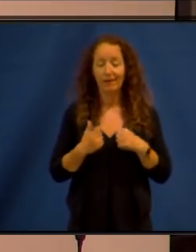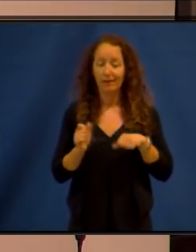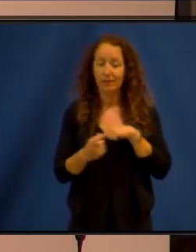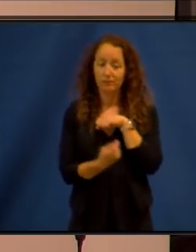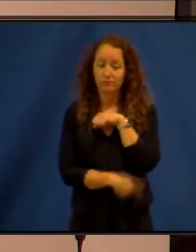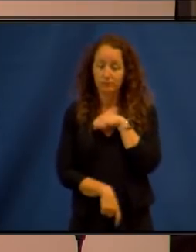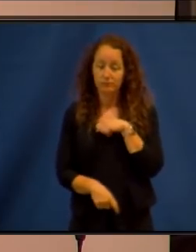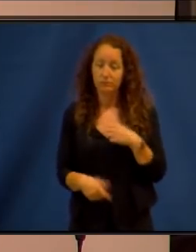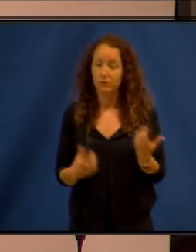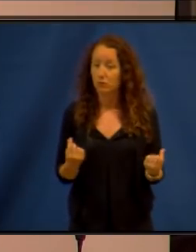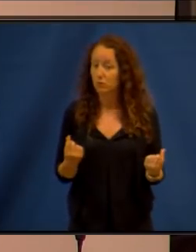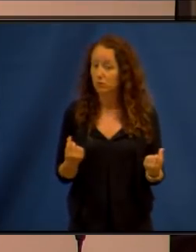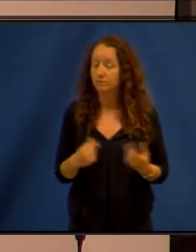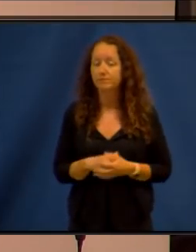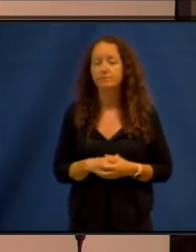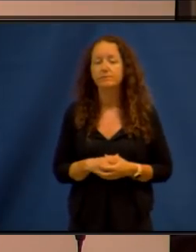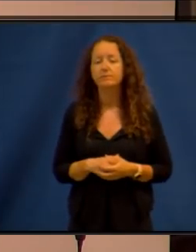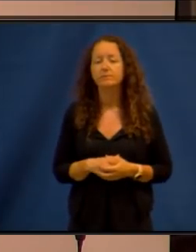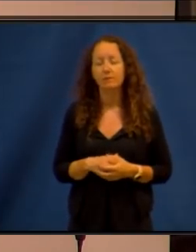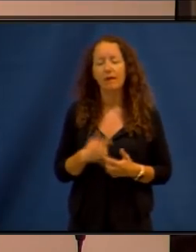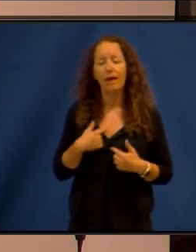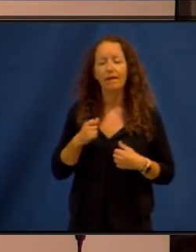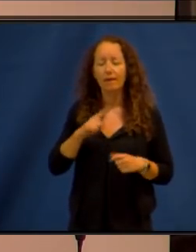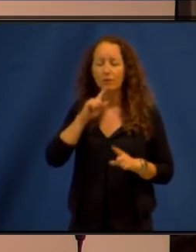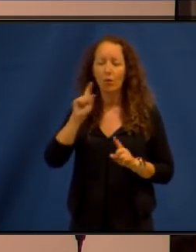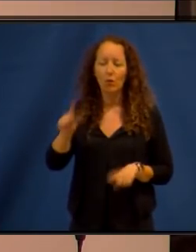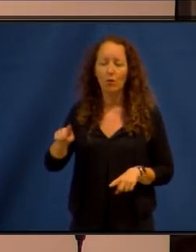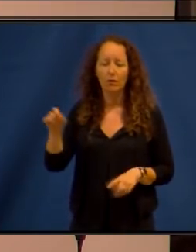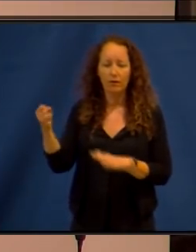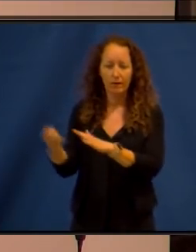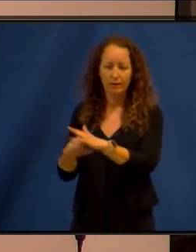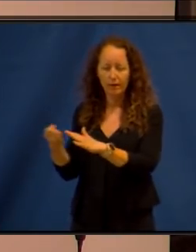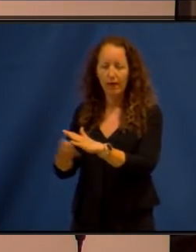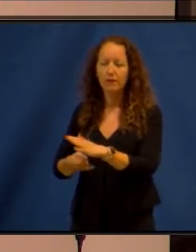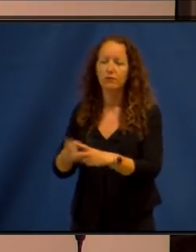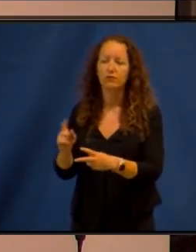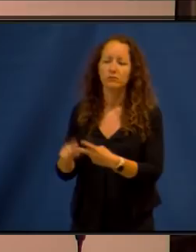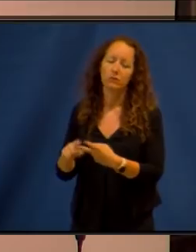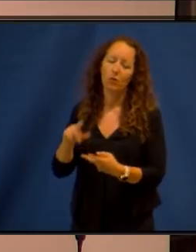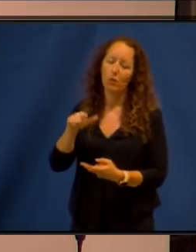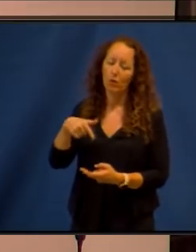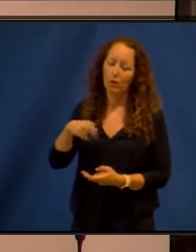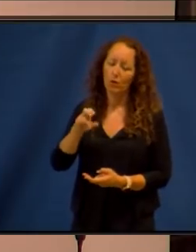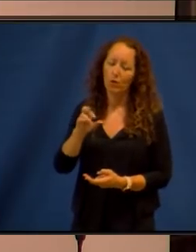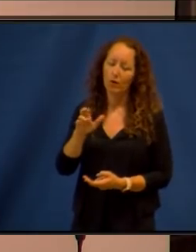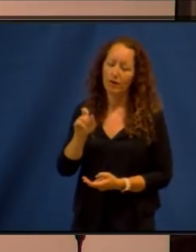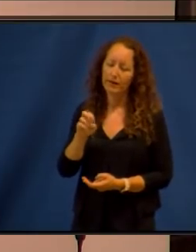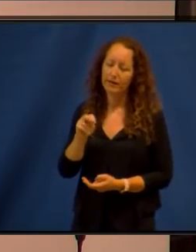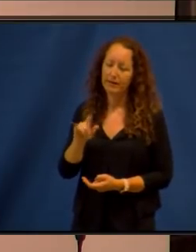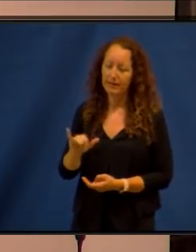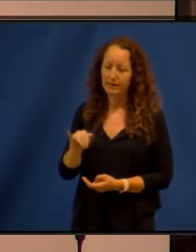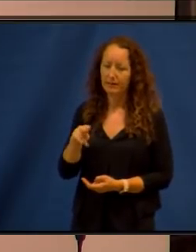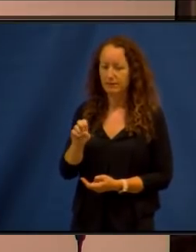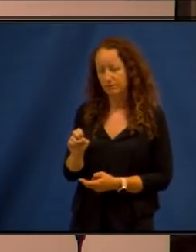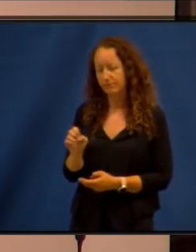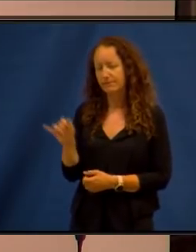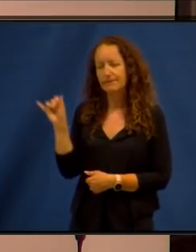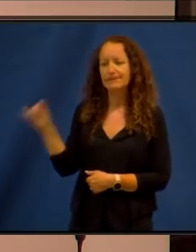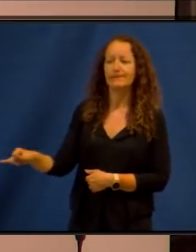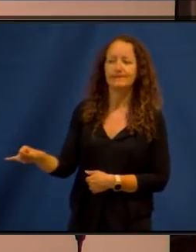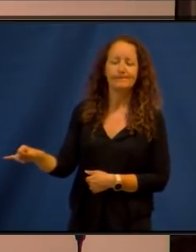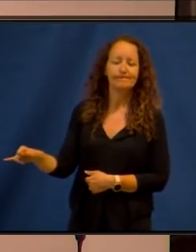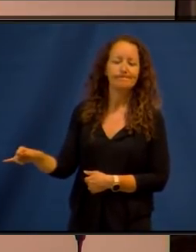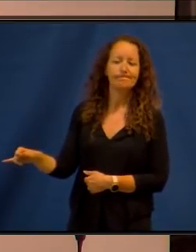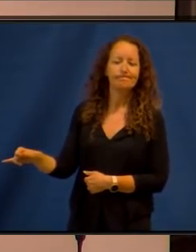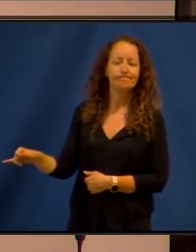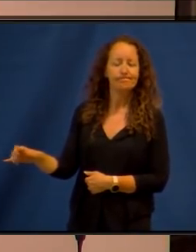I can issue an order of isolation or an order of quarantine based on the circumstances. And so